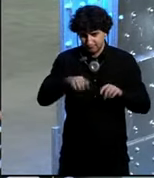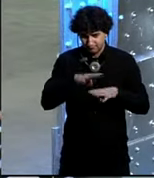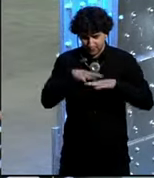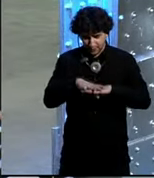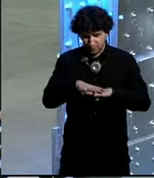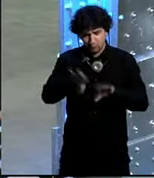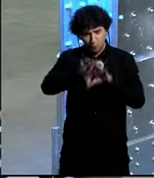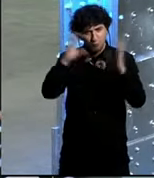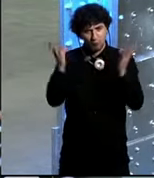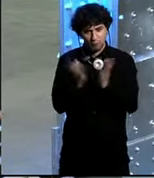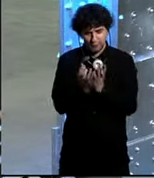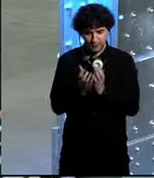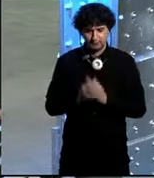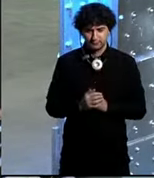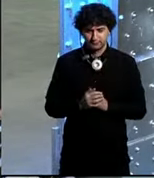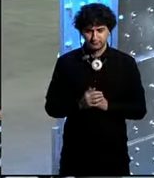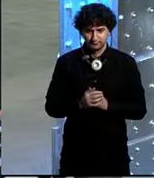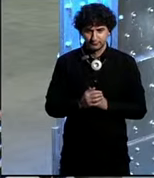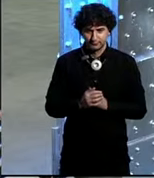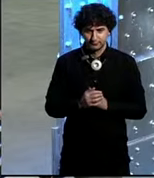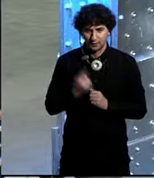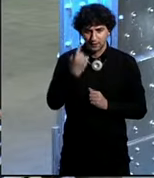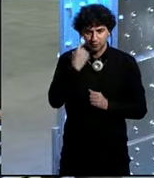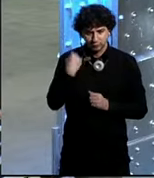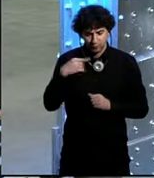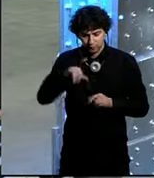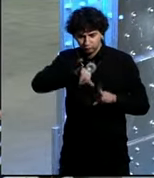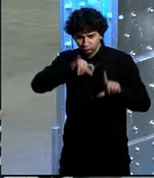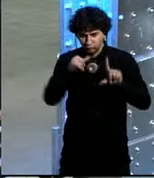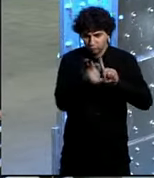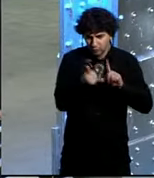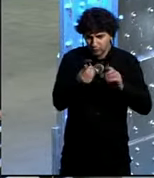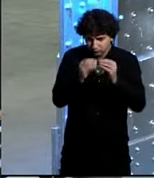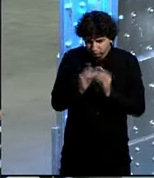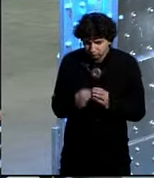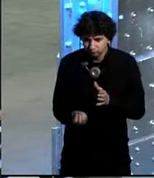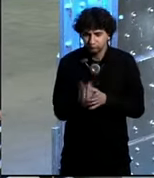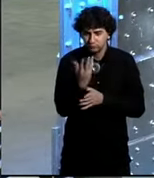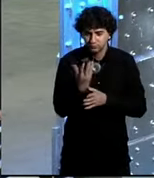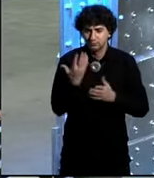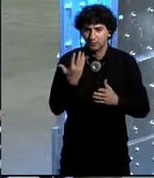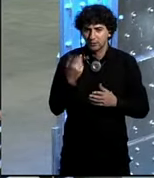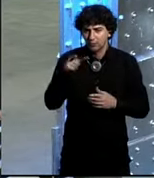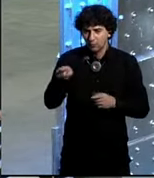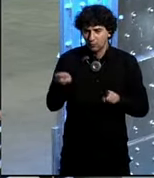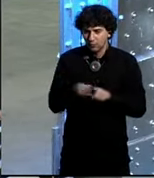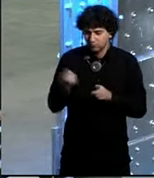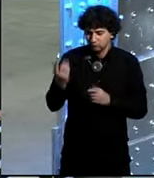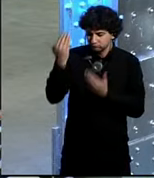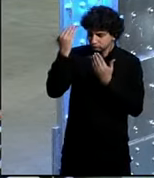multi-channel network, and it's curious to see how these YouTubers, these new